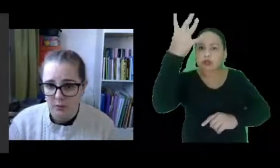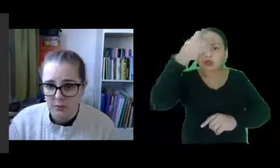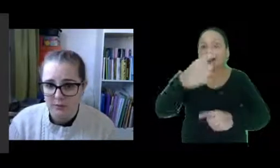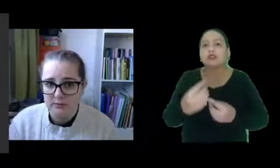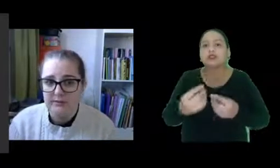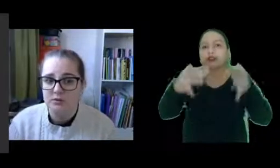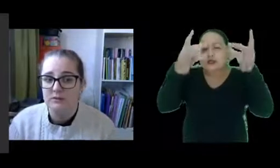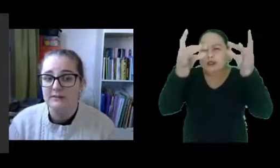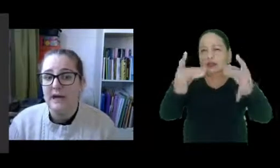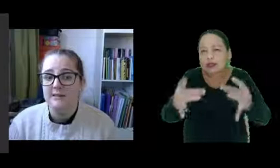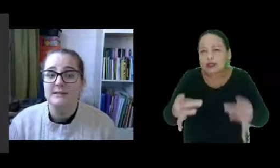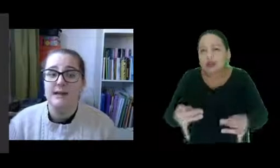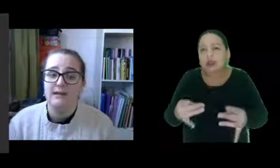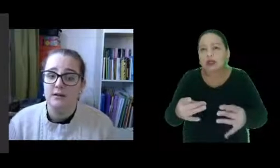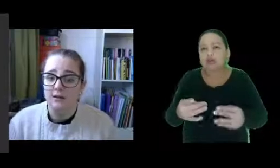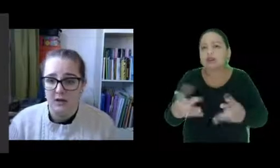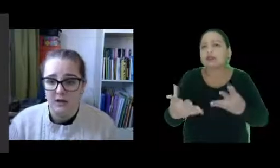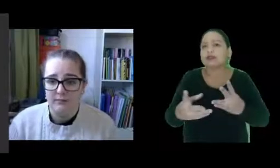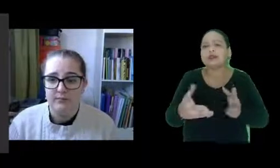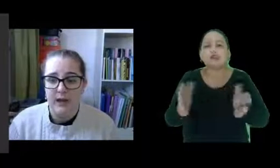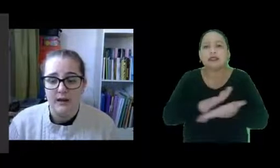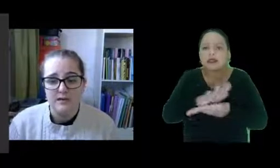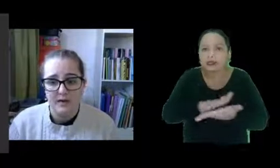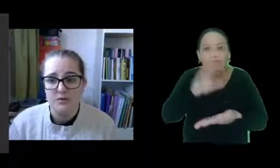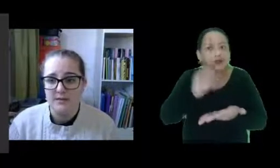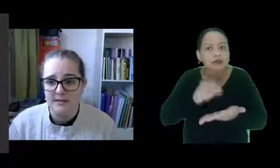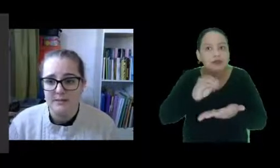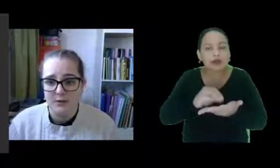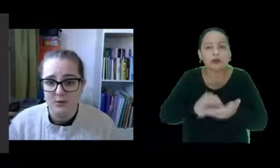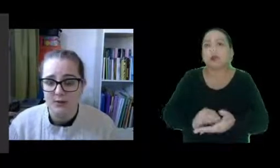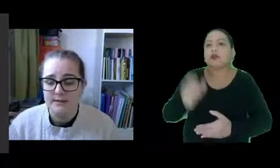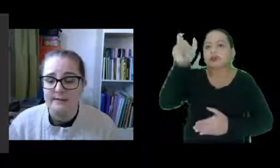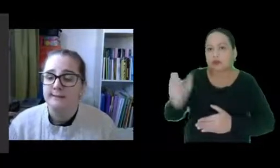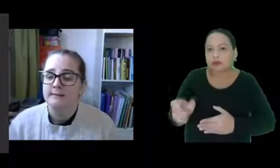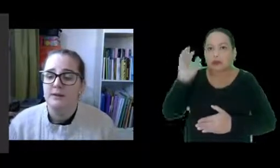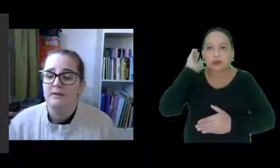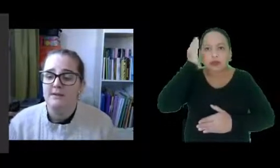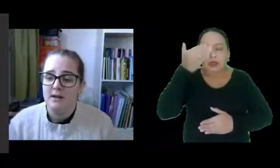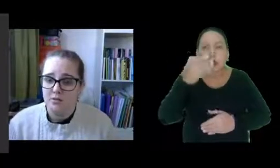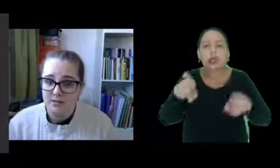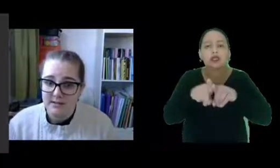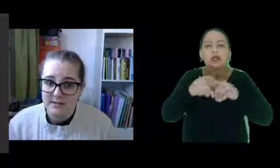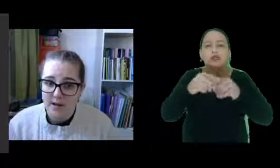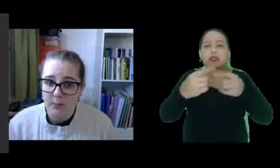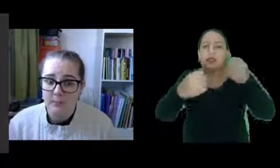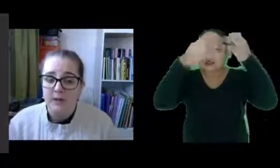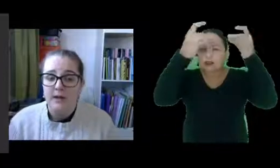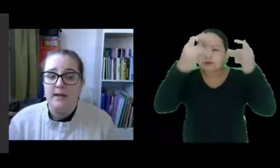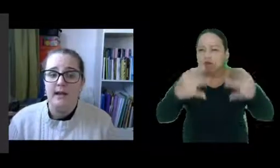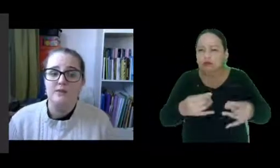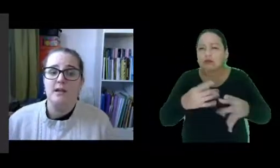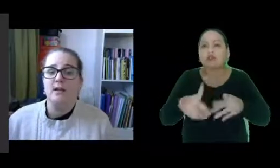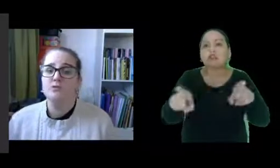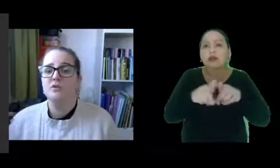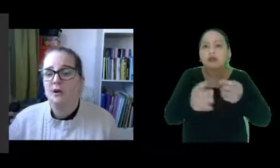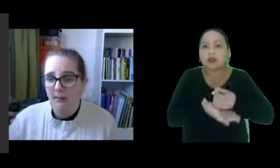around, giving details without interfering and the reactions of these people. Then he makes the audio